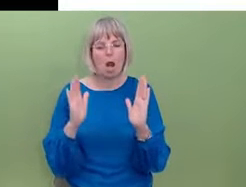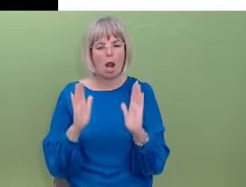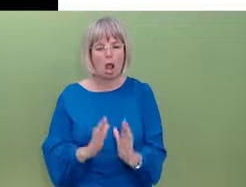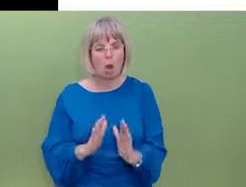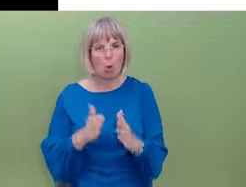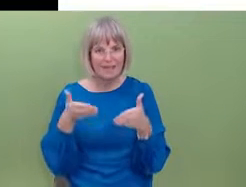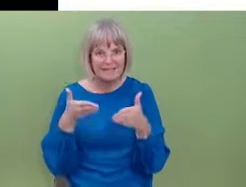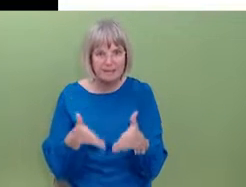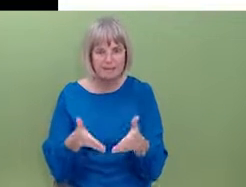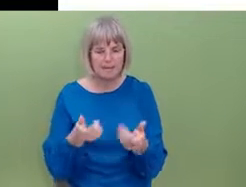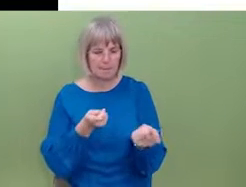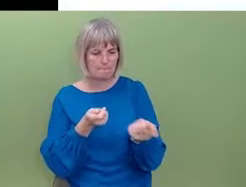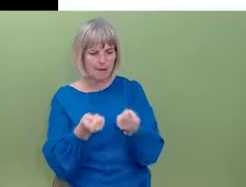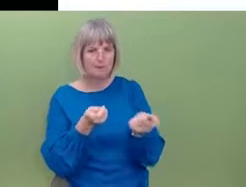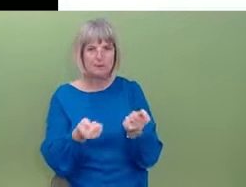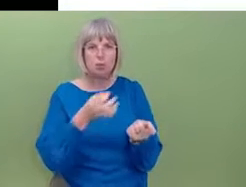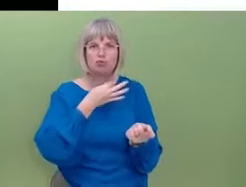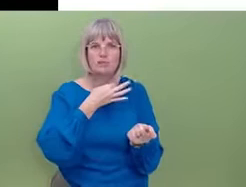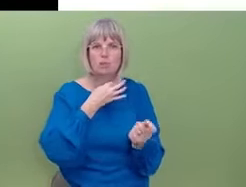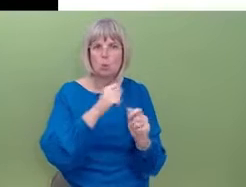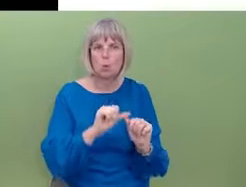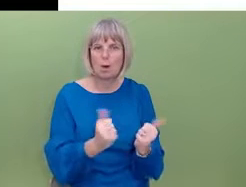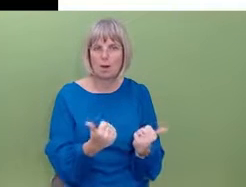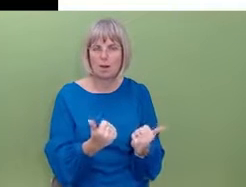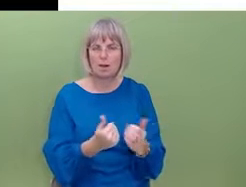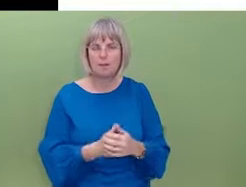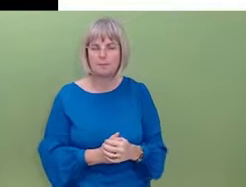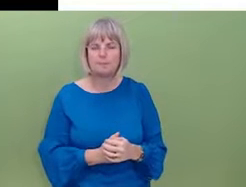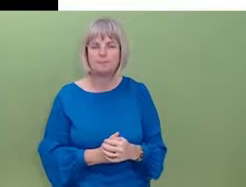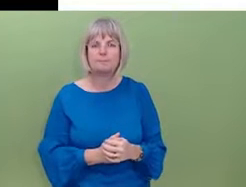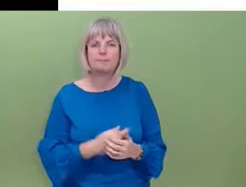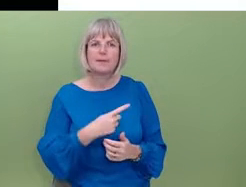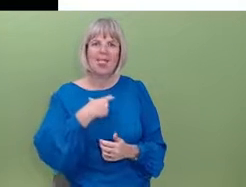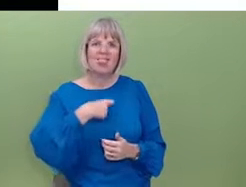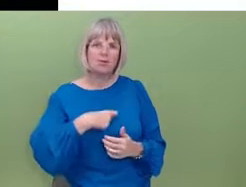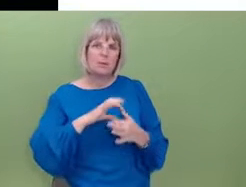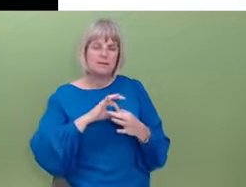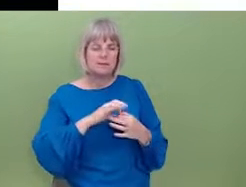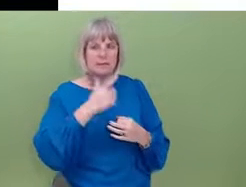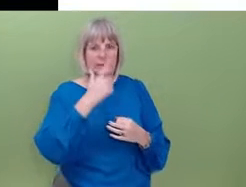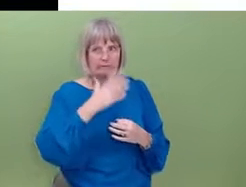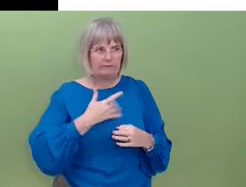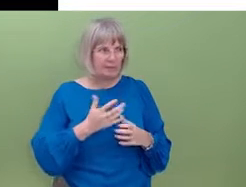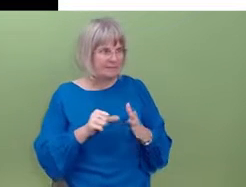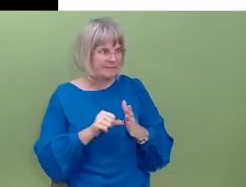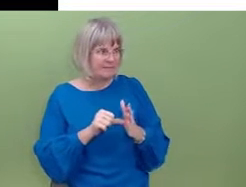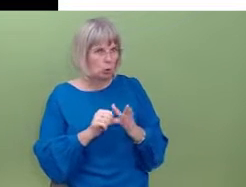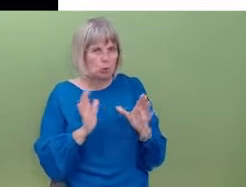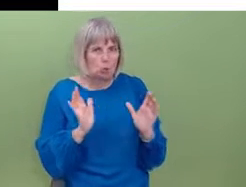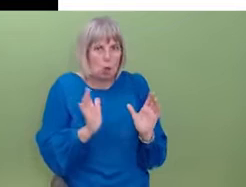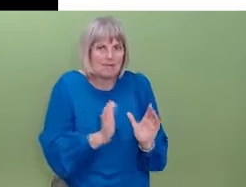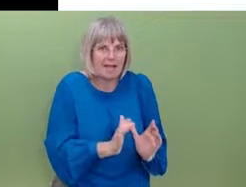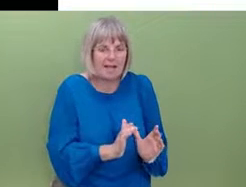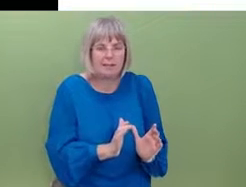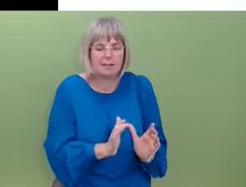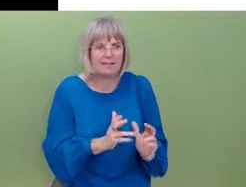well. As a therapist, this can feel more difficult to contain remotely, and young